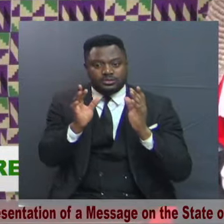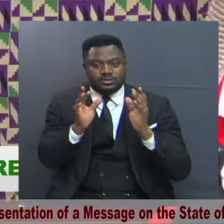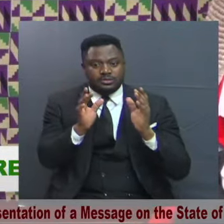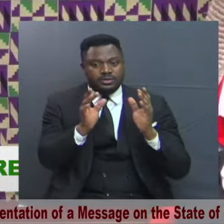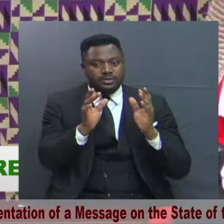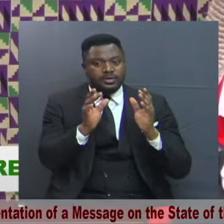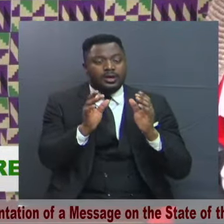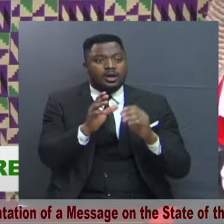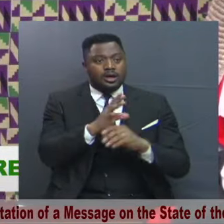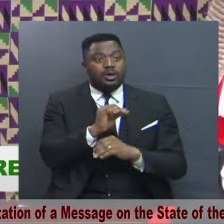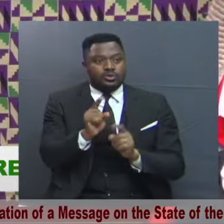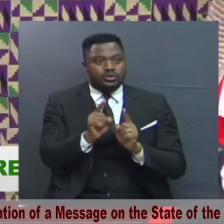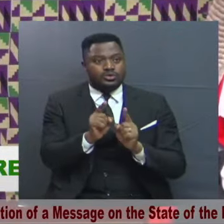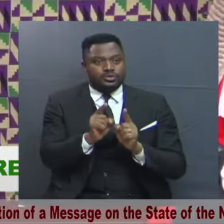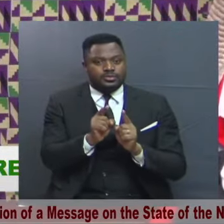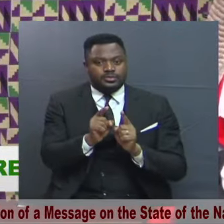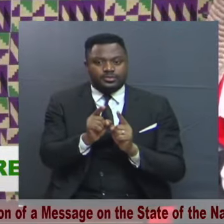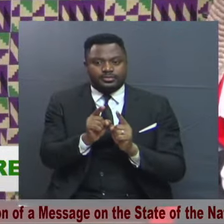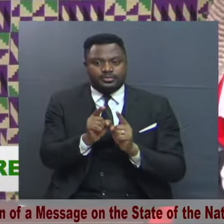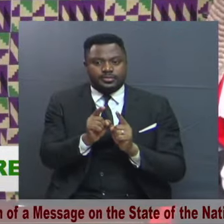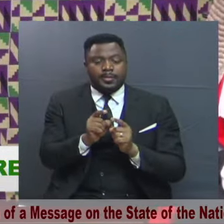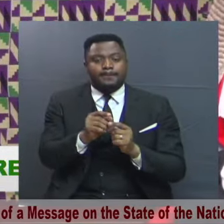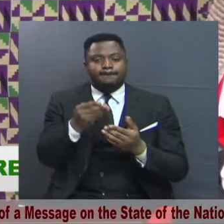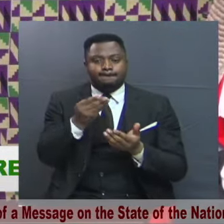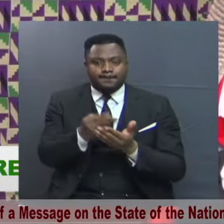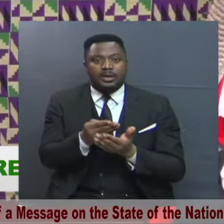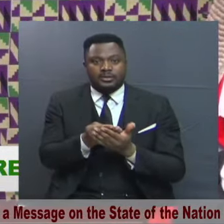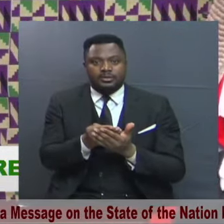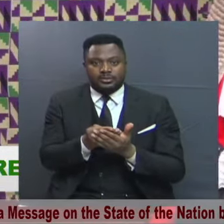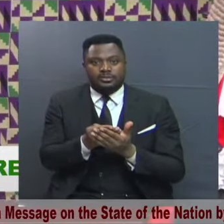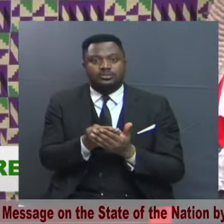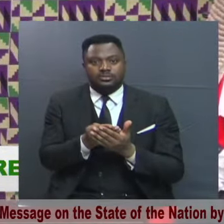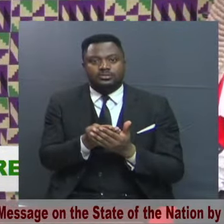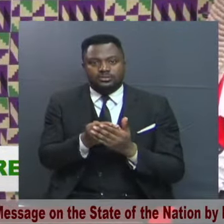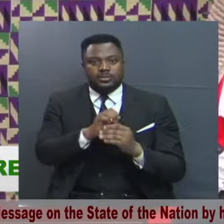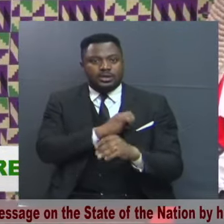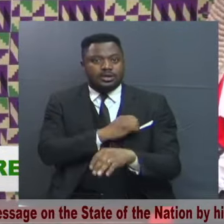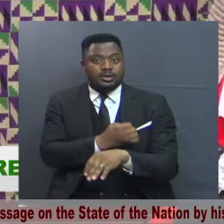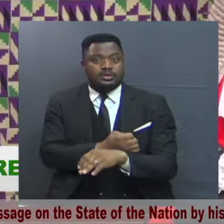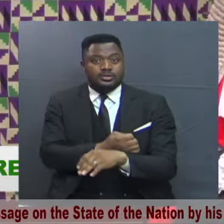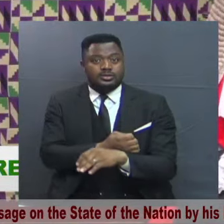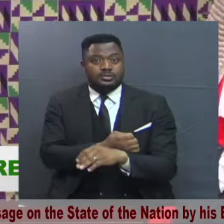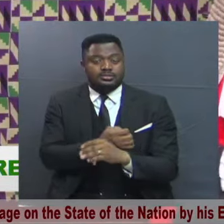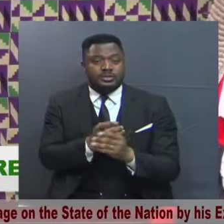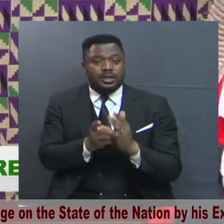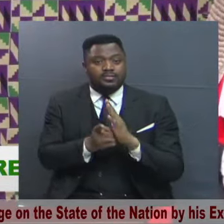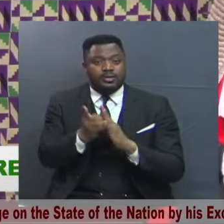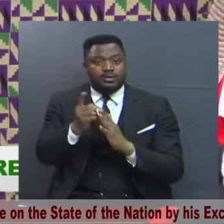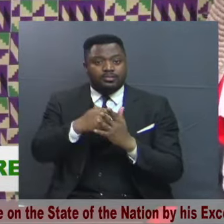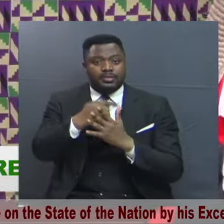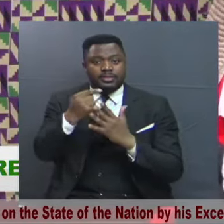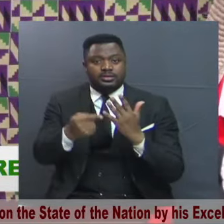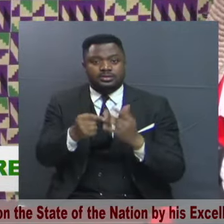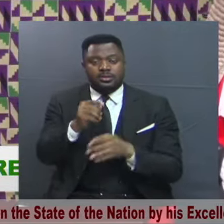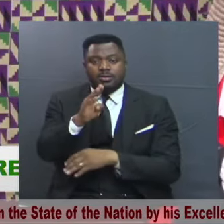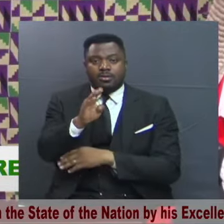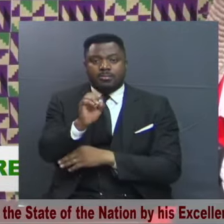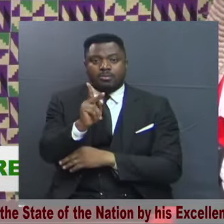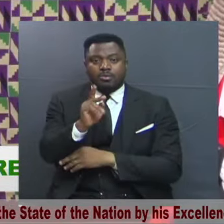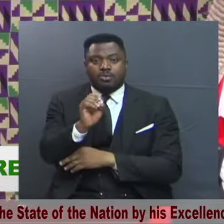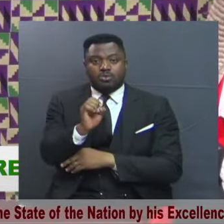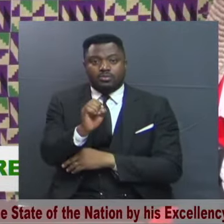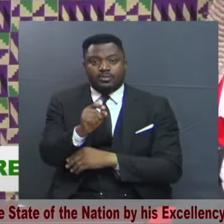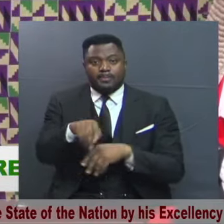distrust we spending money and energy that would have been better spent on development needs of Boku